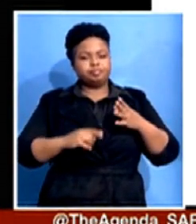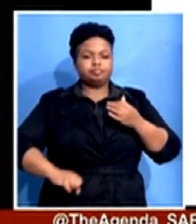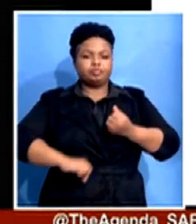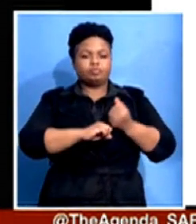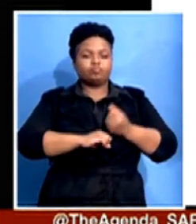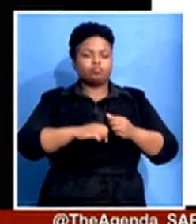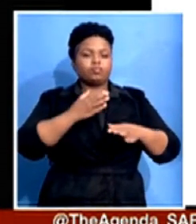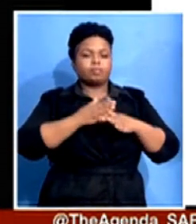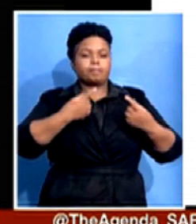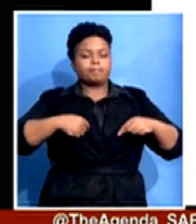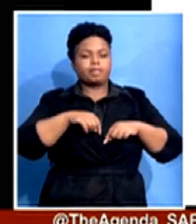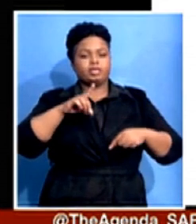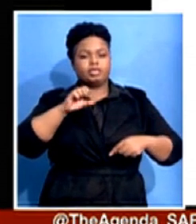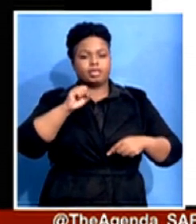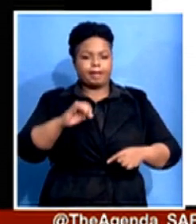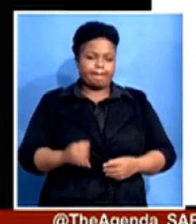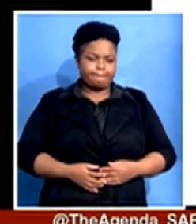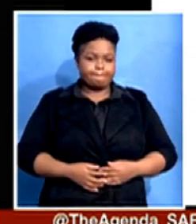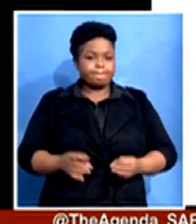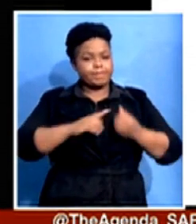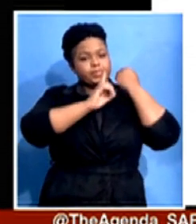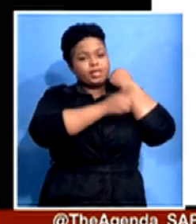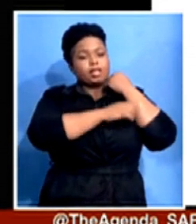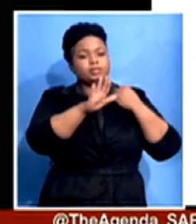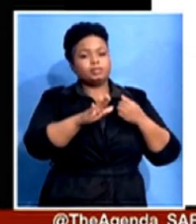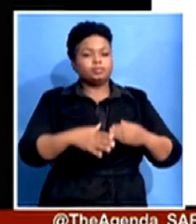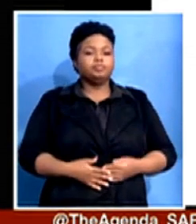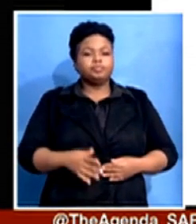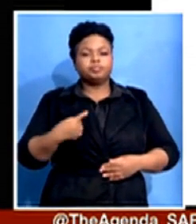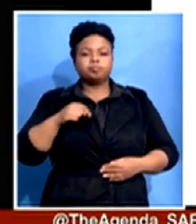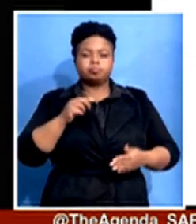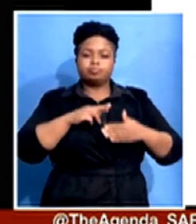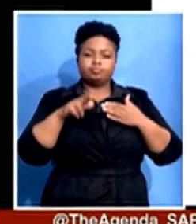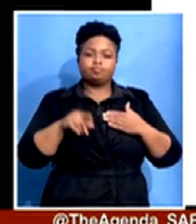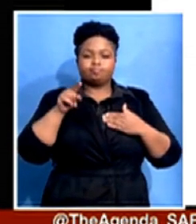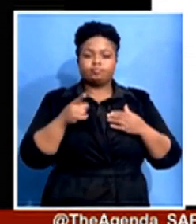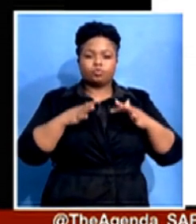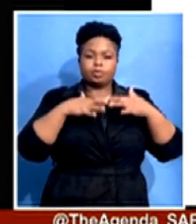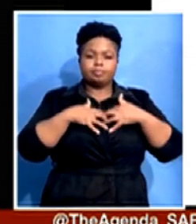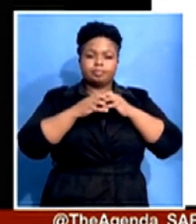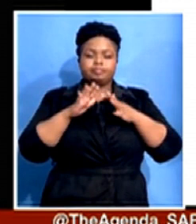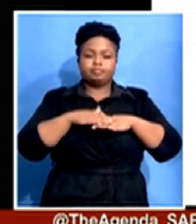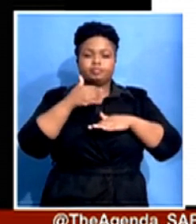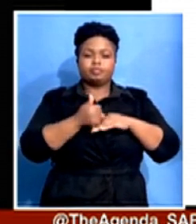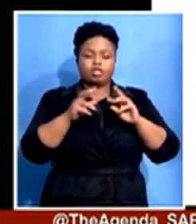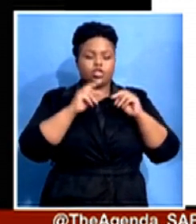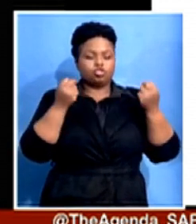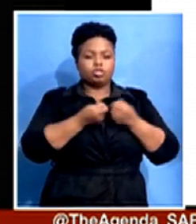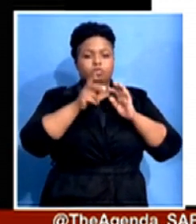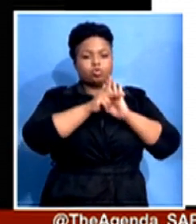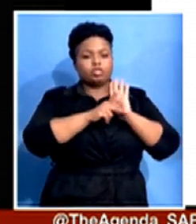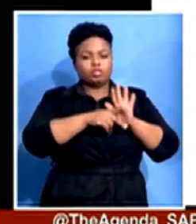then lastly, as a result of this, we set up this National Policy Data Observatory. What we